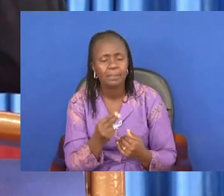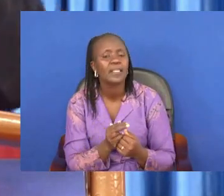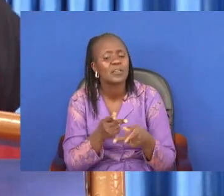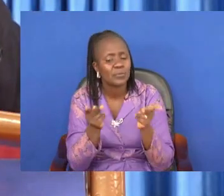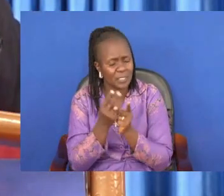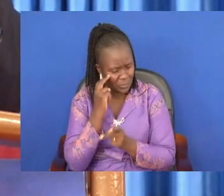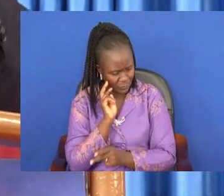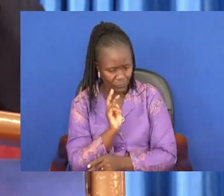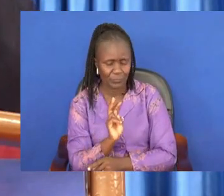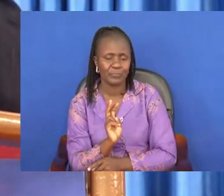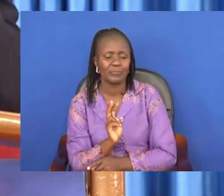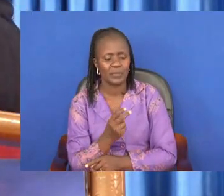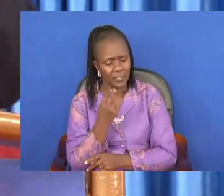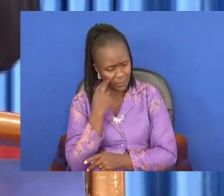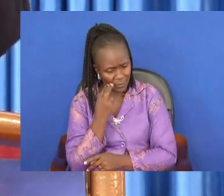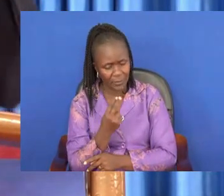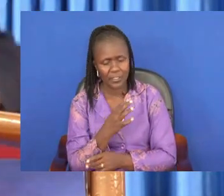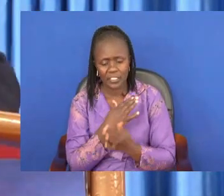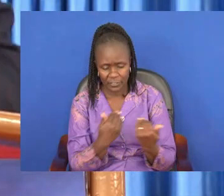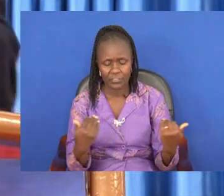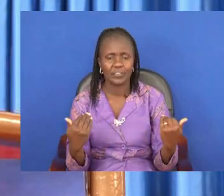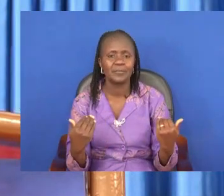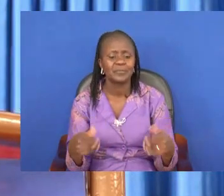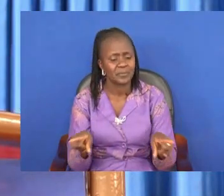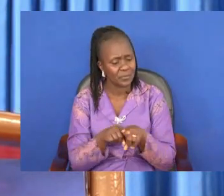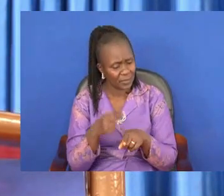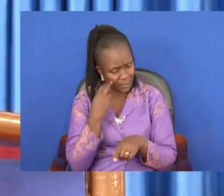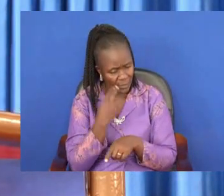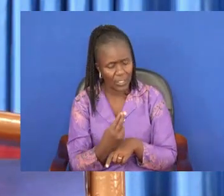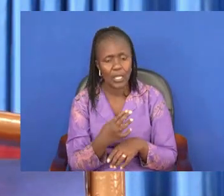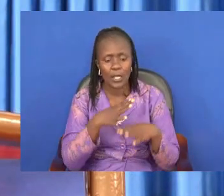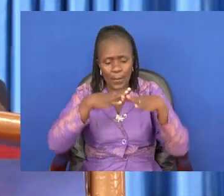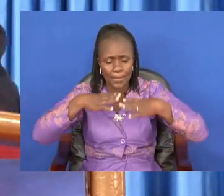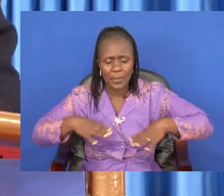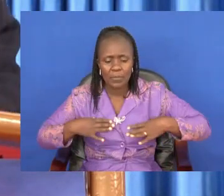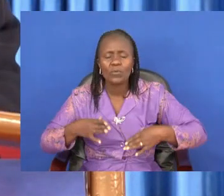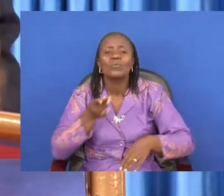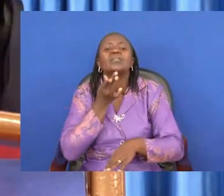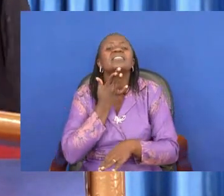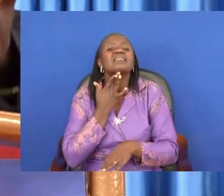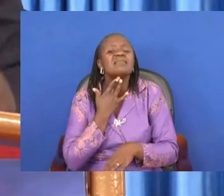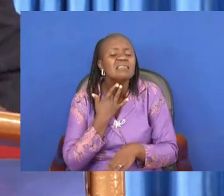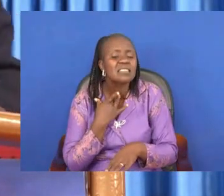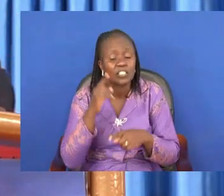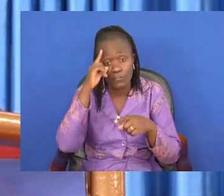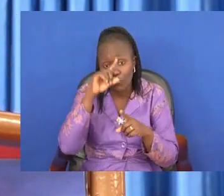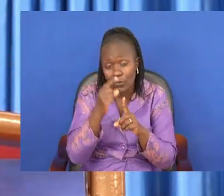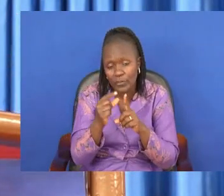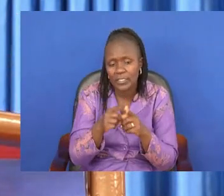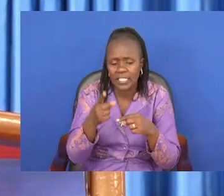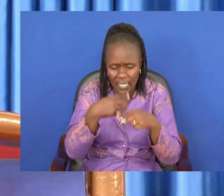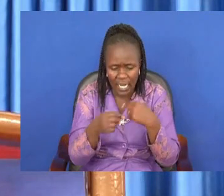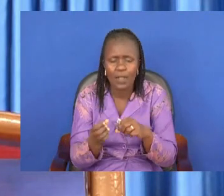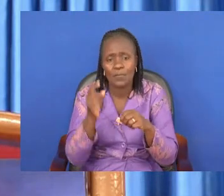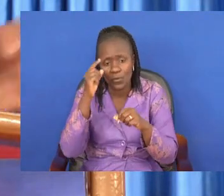as he looked at them, he saw them as children. He saw them as people who are thirsty for the word. And so he comes in with a lot of